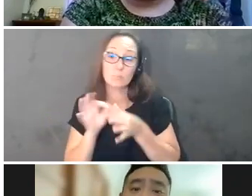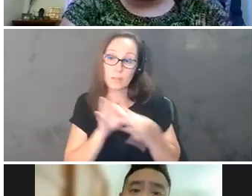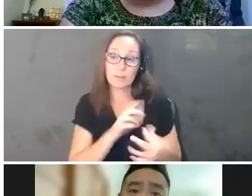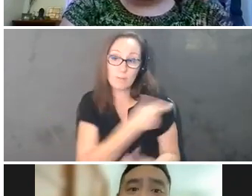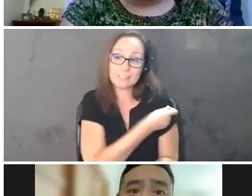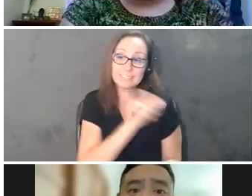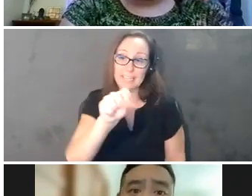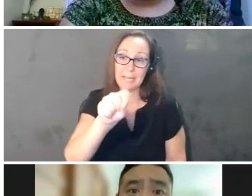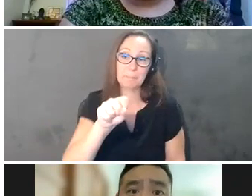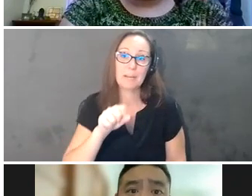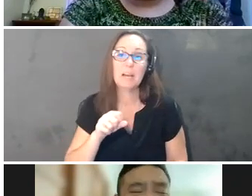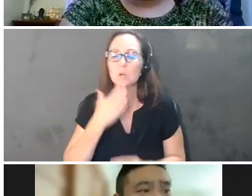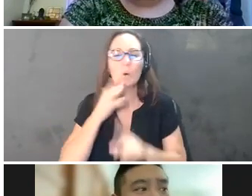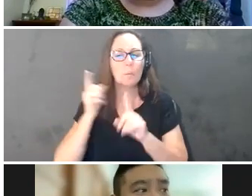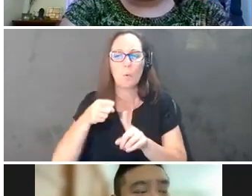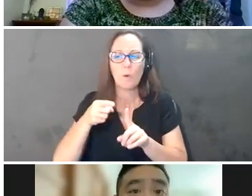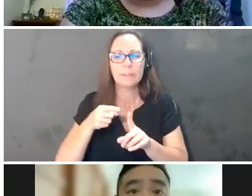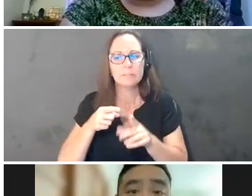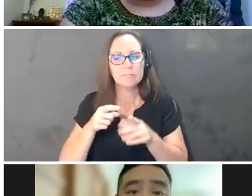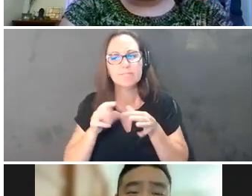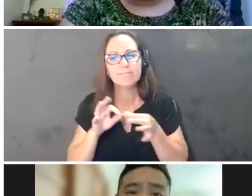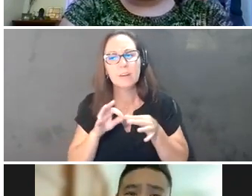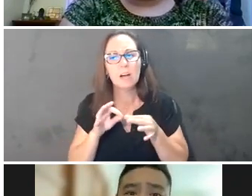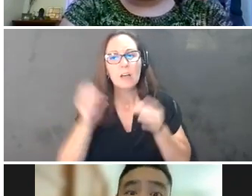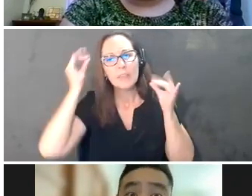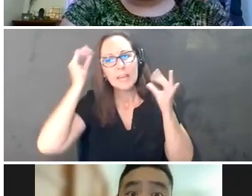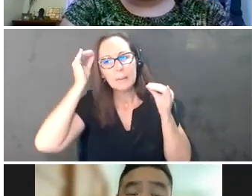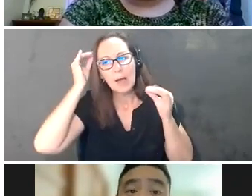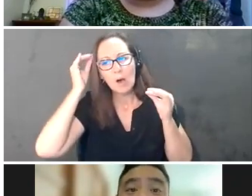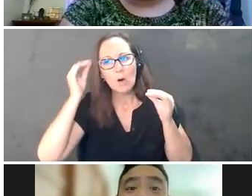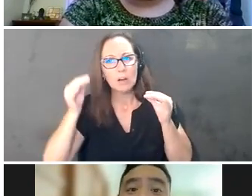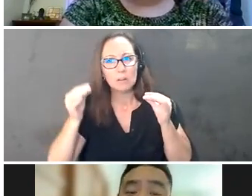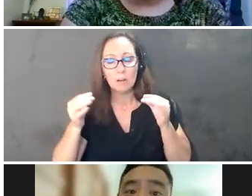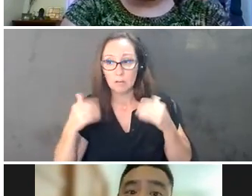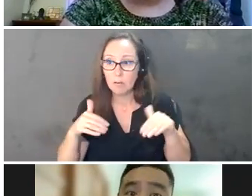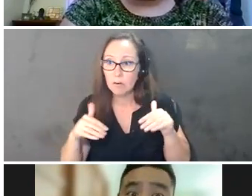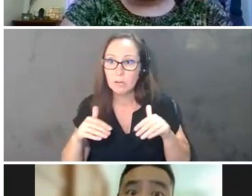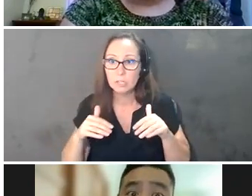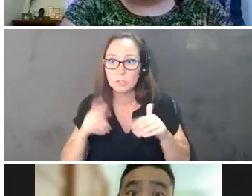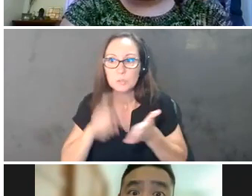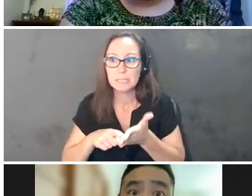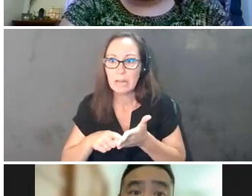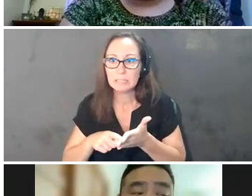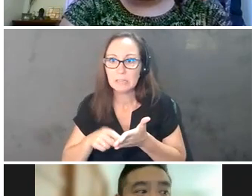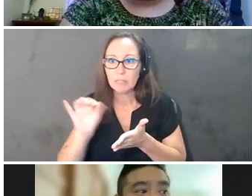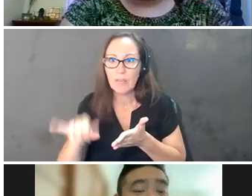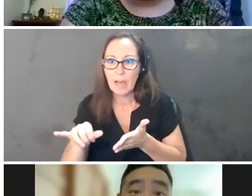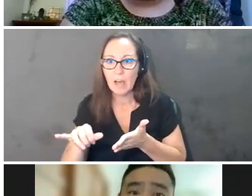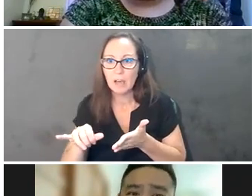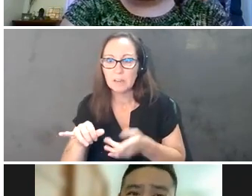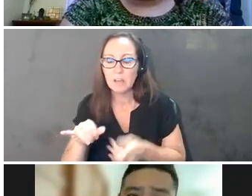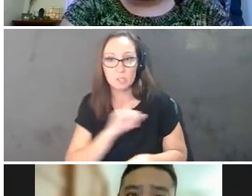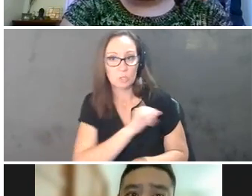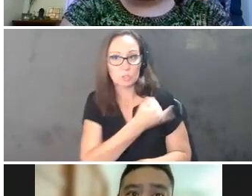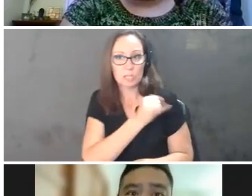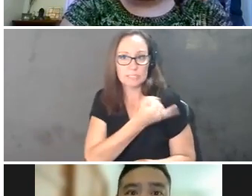And that I think is a good point, is think about what it took to even detect that. Is that the time when Johnson & Johnson had rolled out and when they put